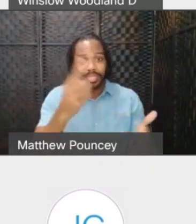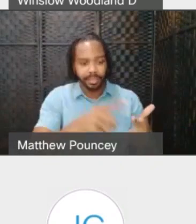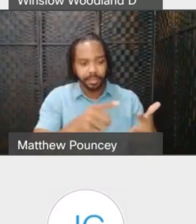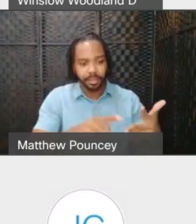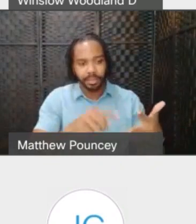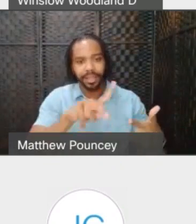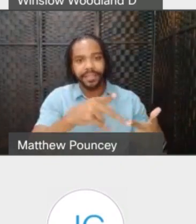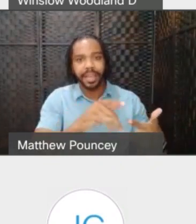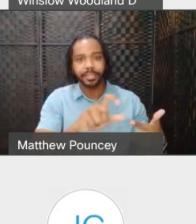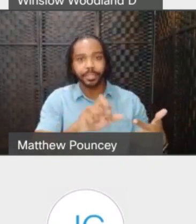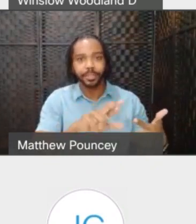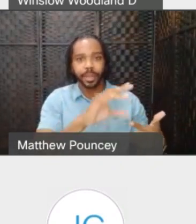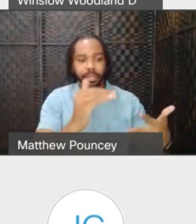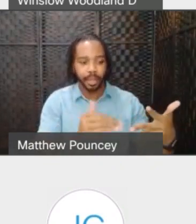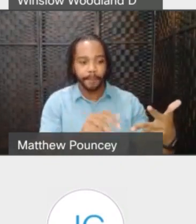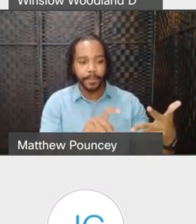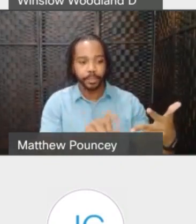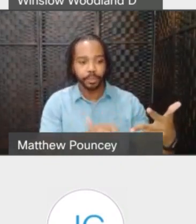for the J&J.